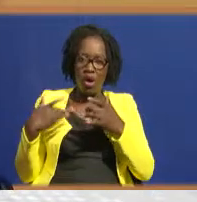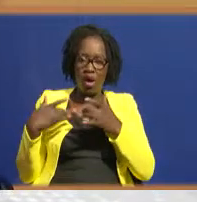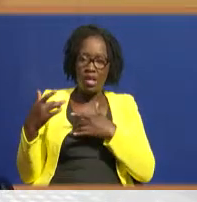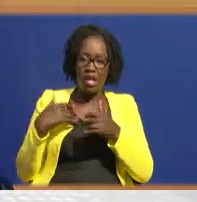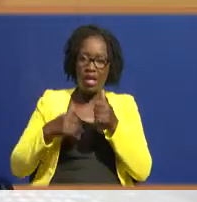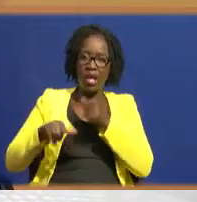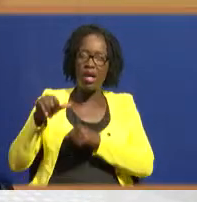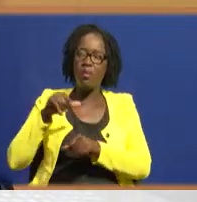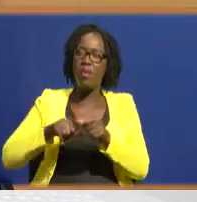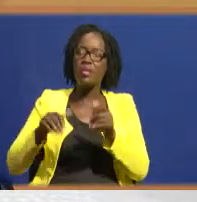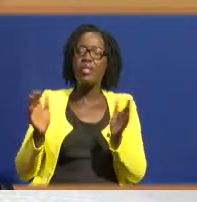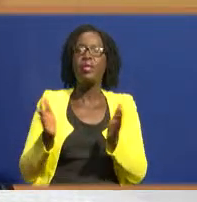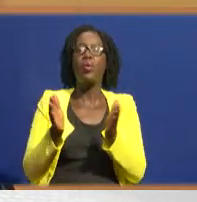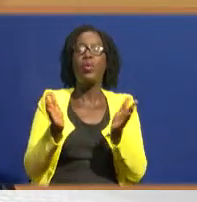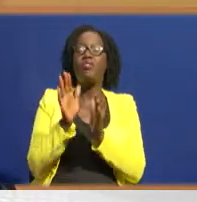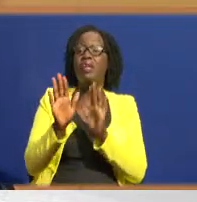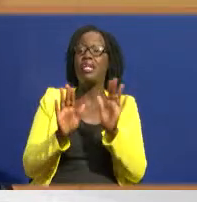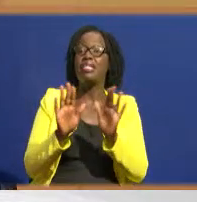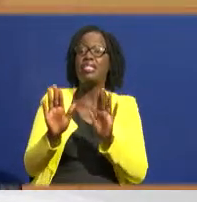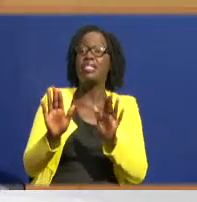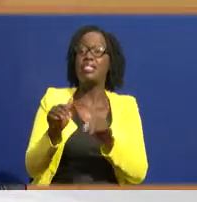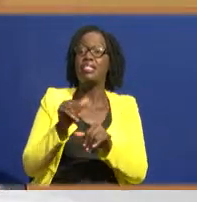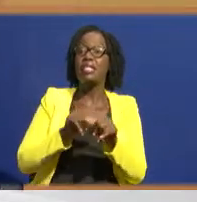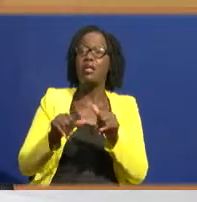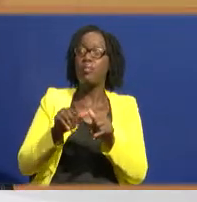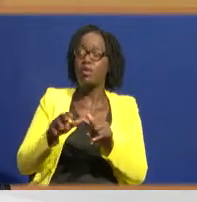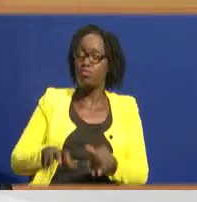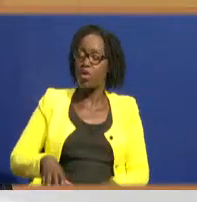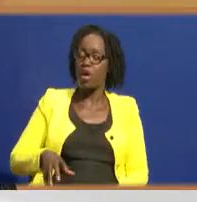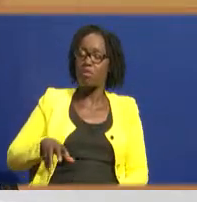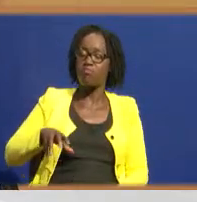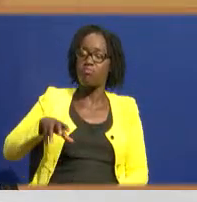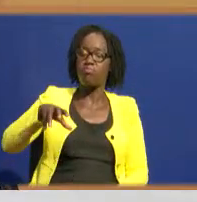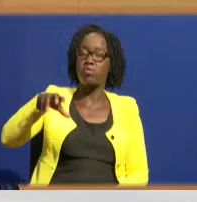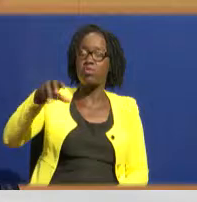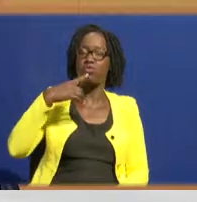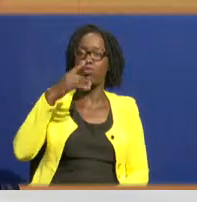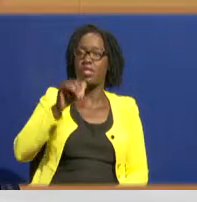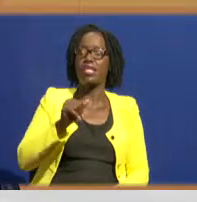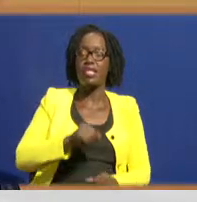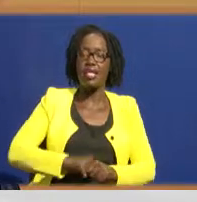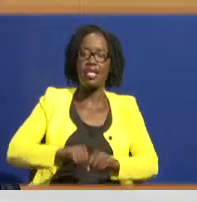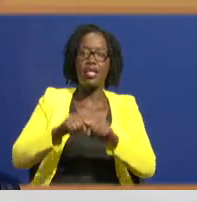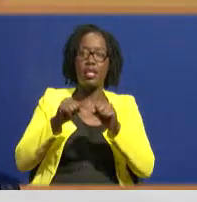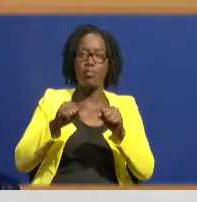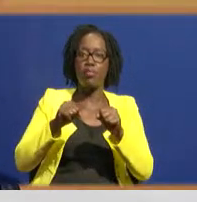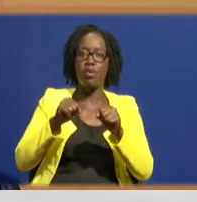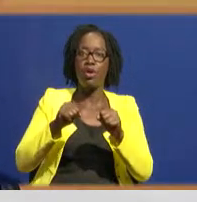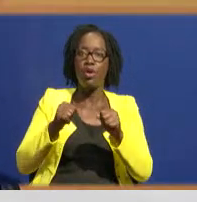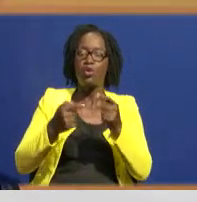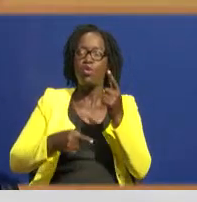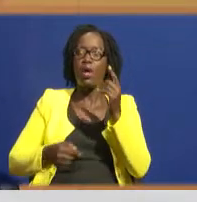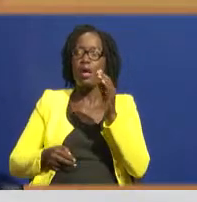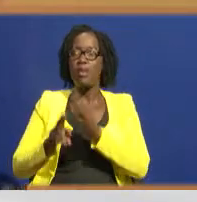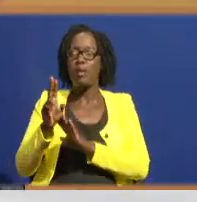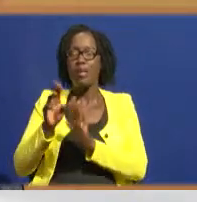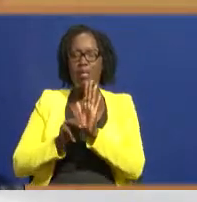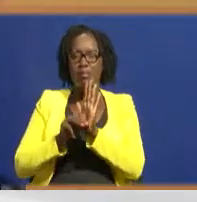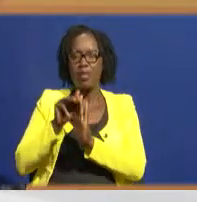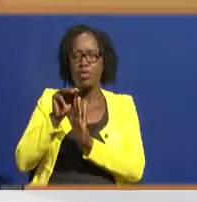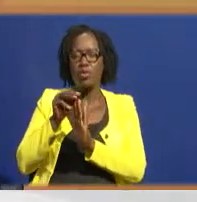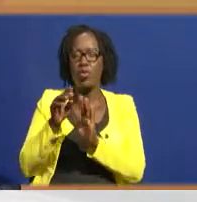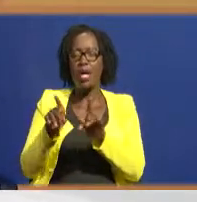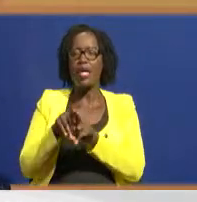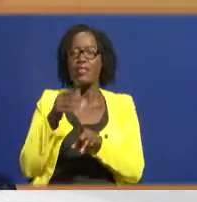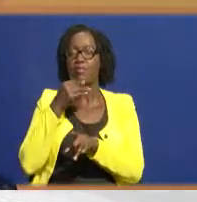about their welfare, about their upbringing, so that they are able to come up and mature as